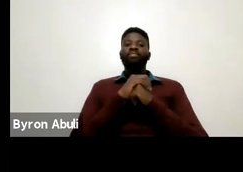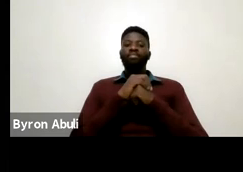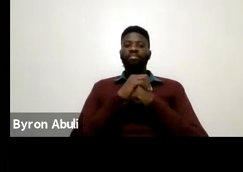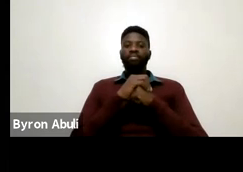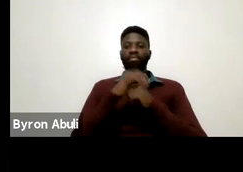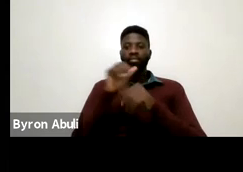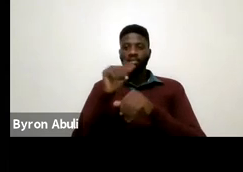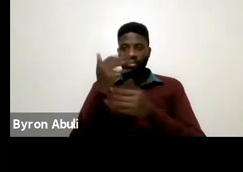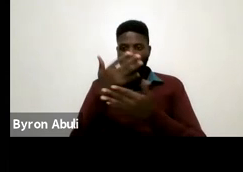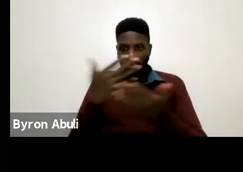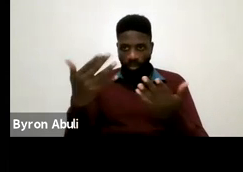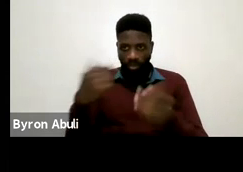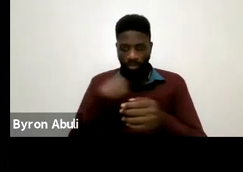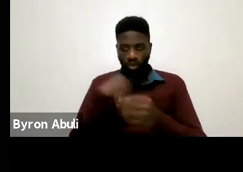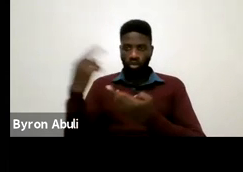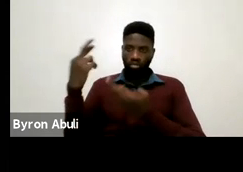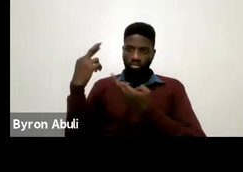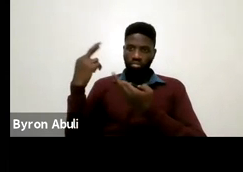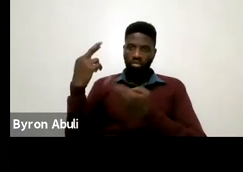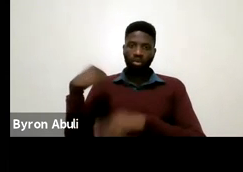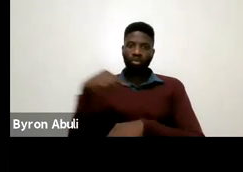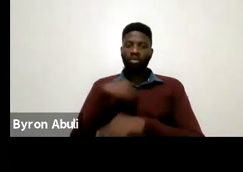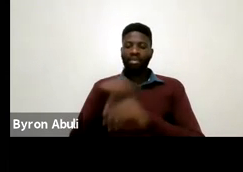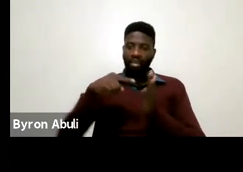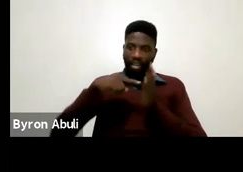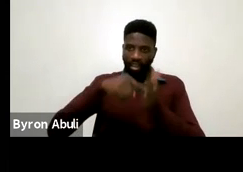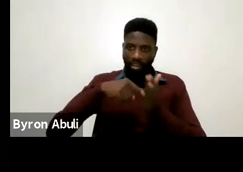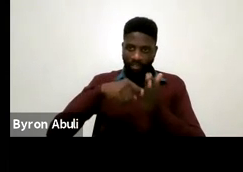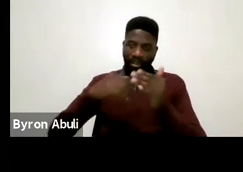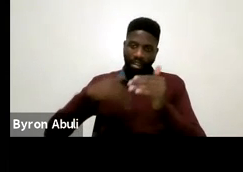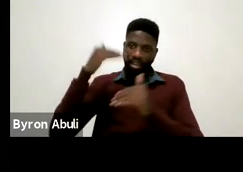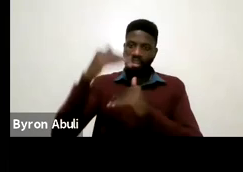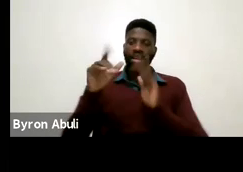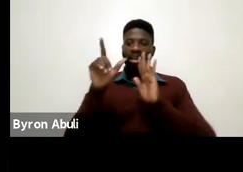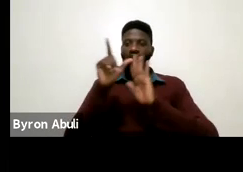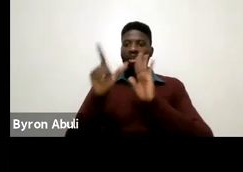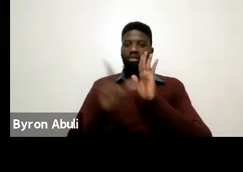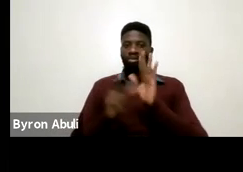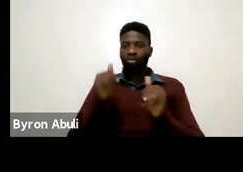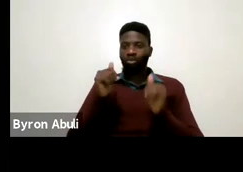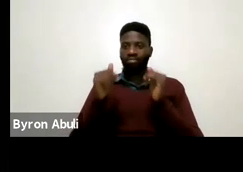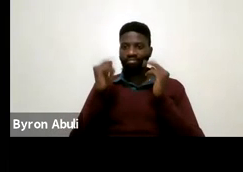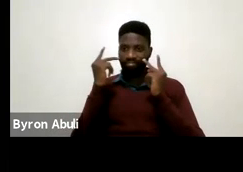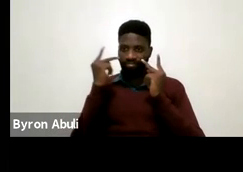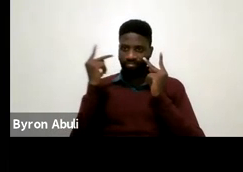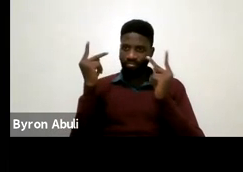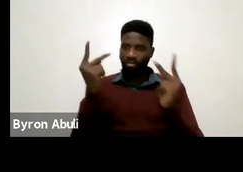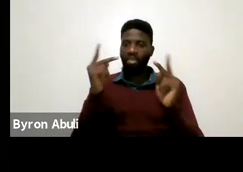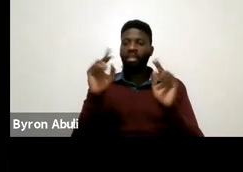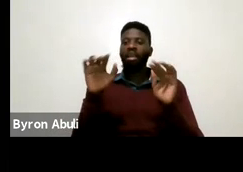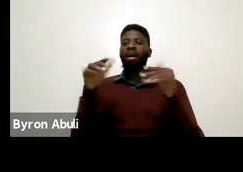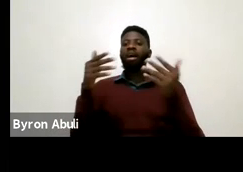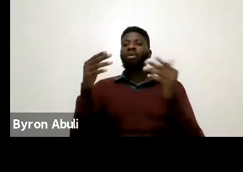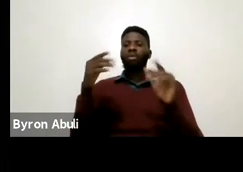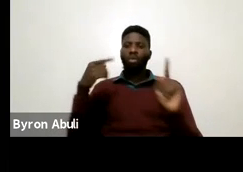Other things that I really hope that we could emphasize in the next lesson is to see how to own the goal.